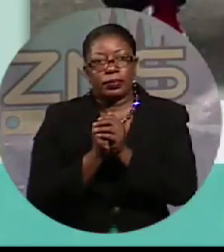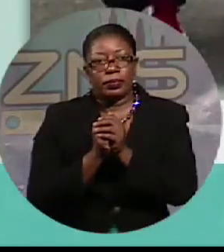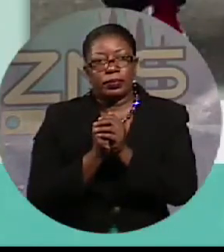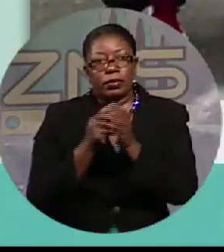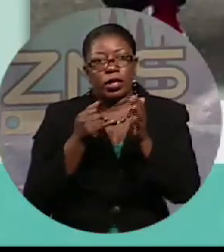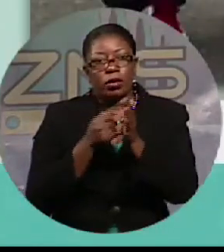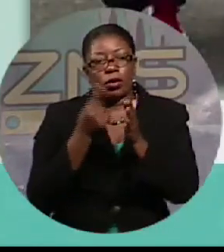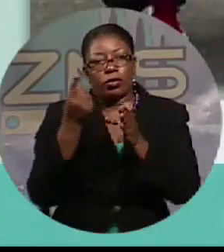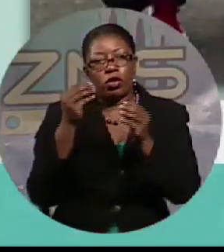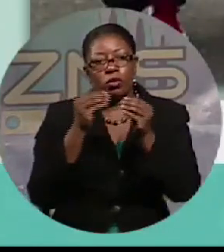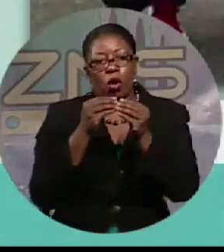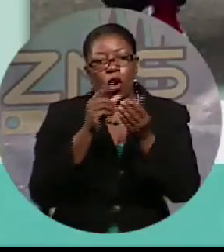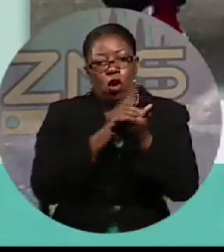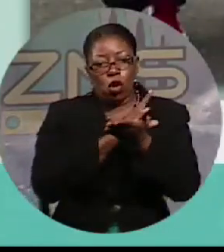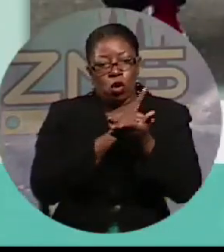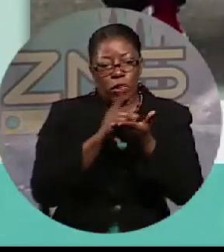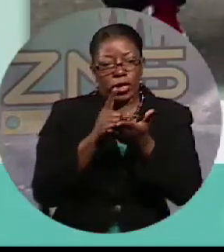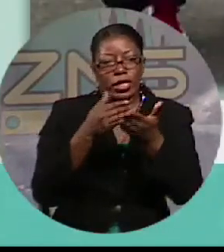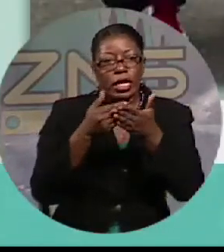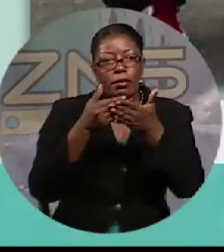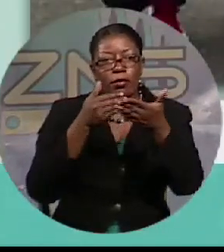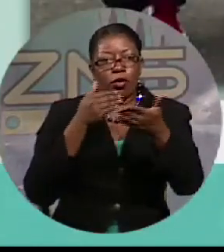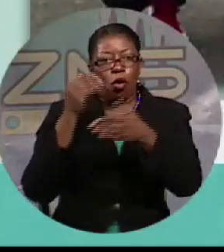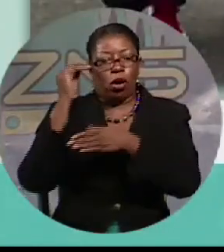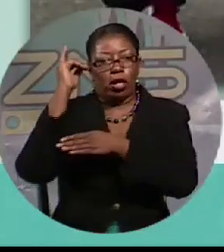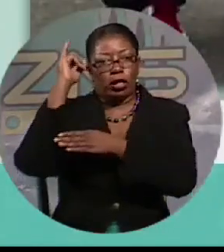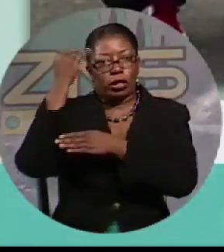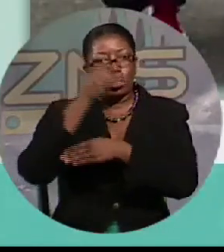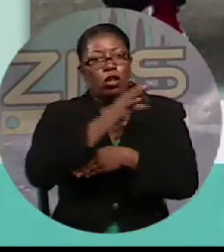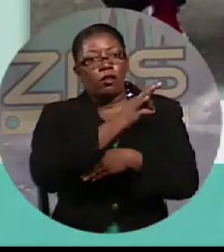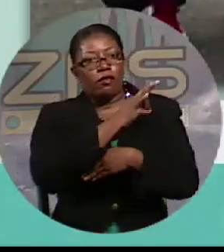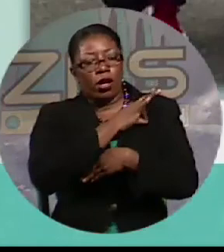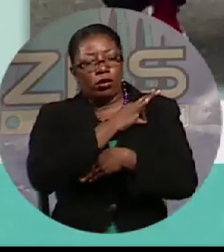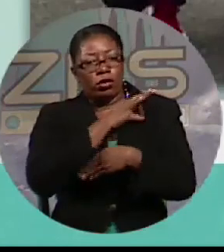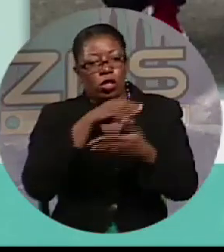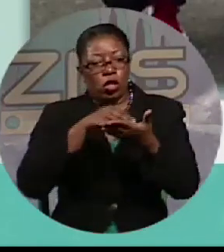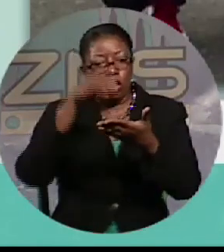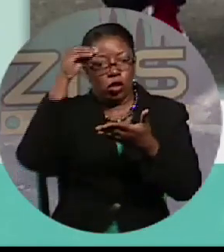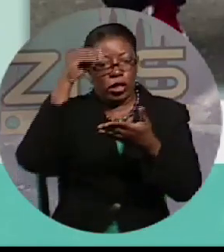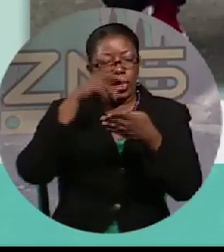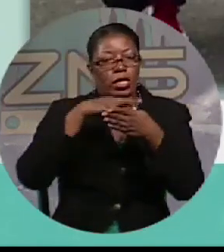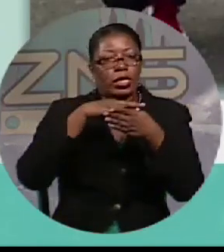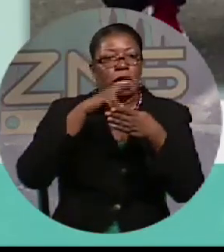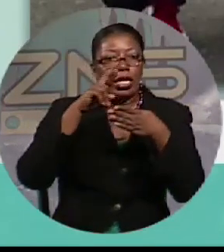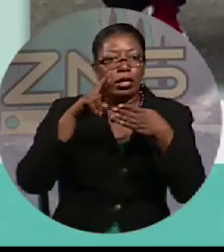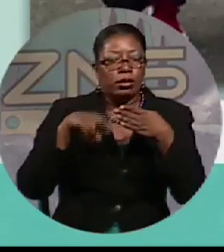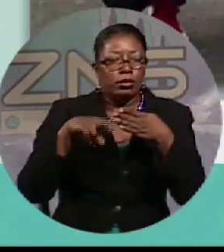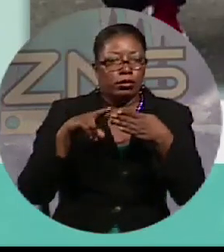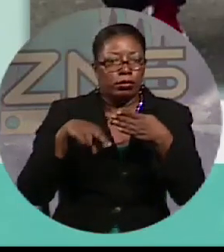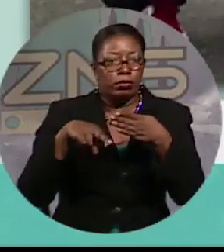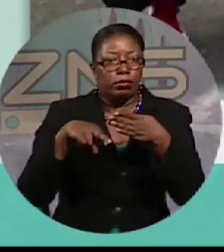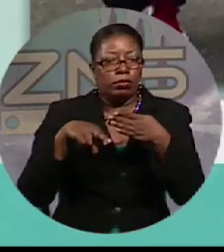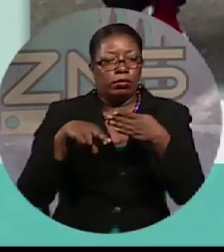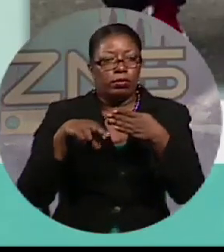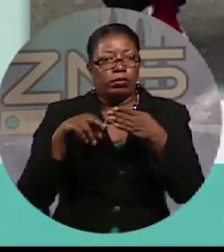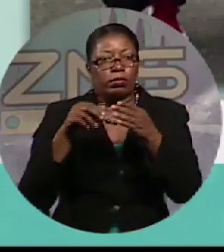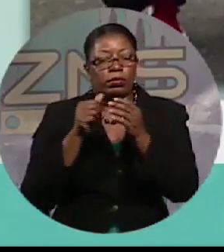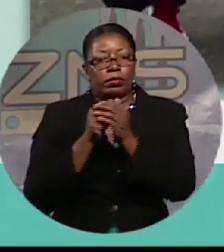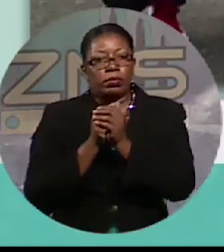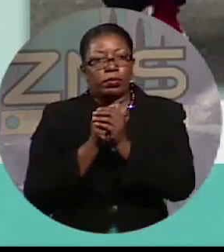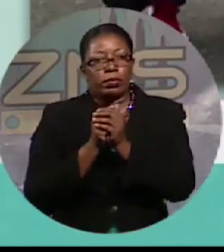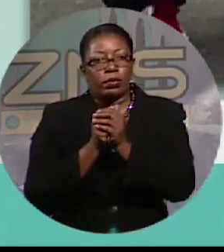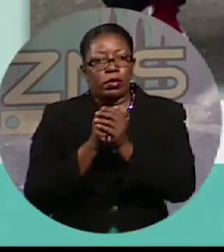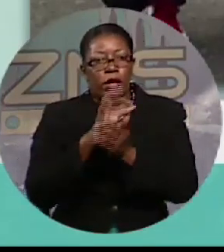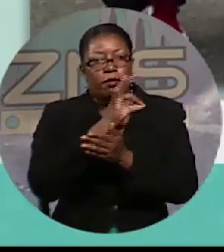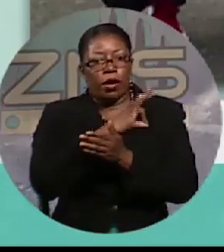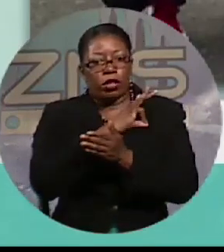will be a few more weeks before convicted murderer Ginaldo Farrington learns his sentence for his part in the murder of banker Stephen Sherman.